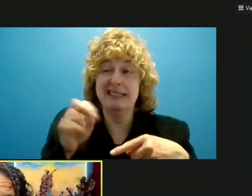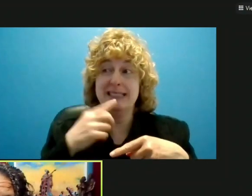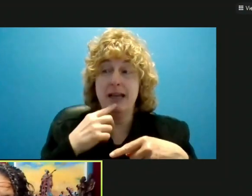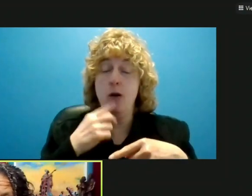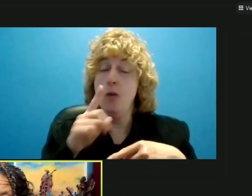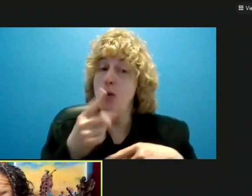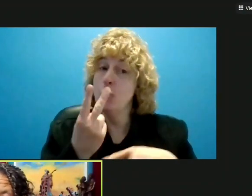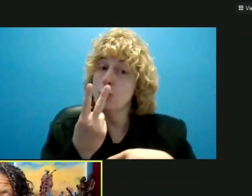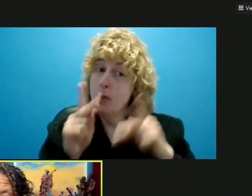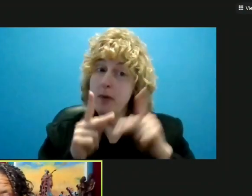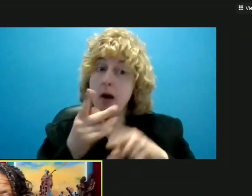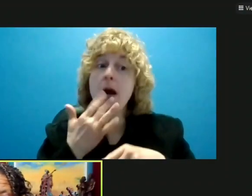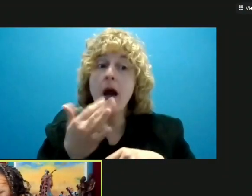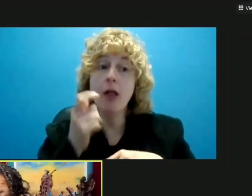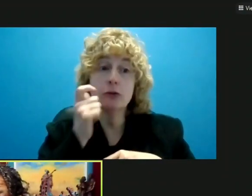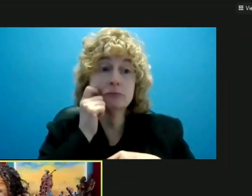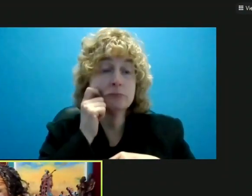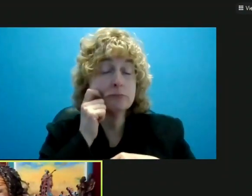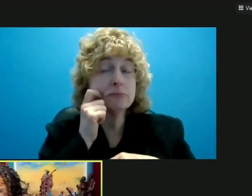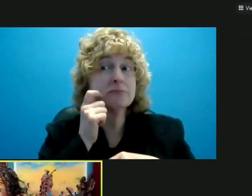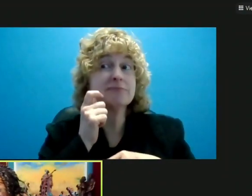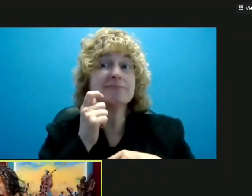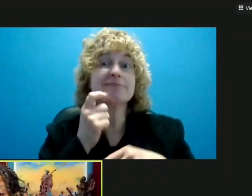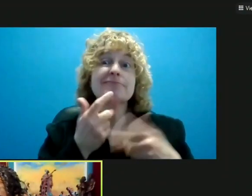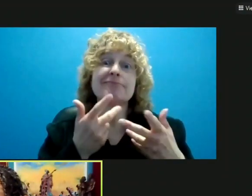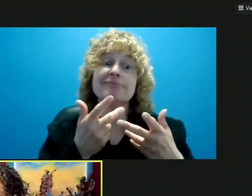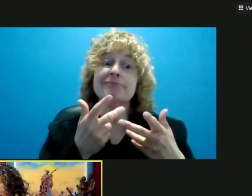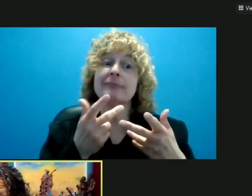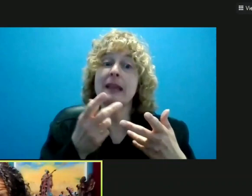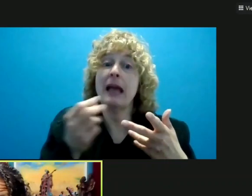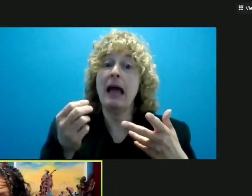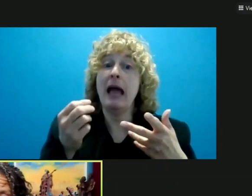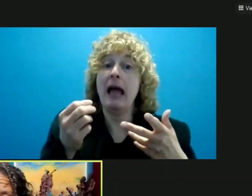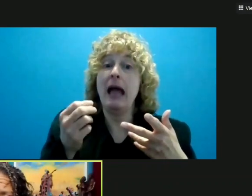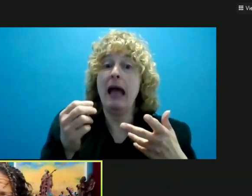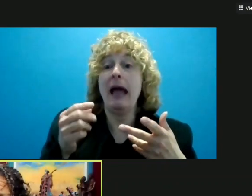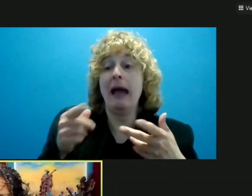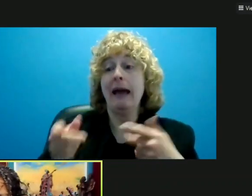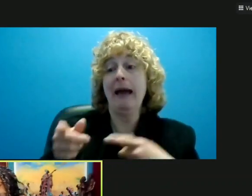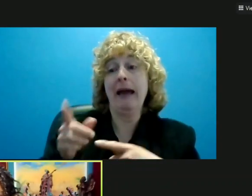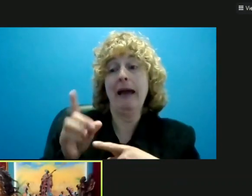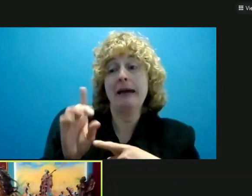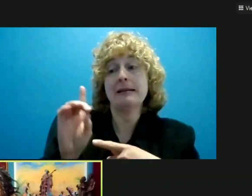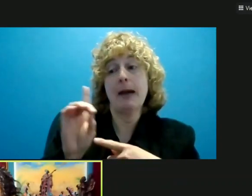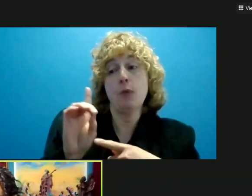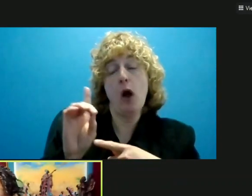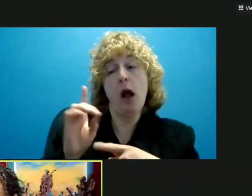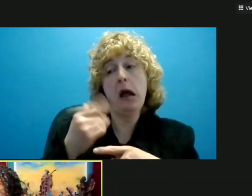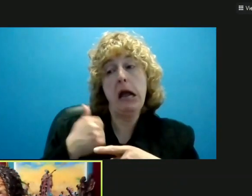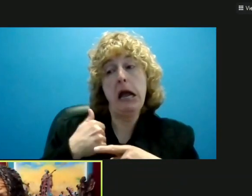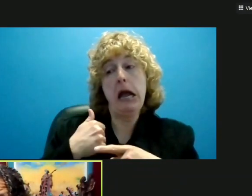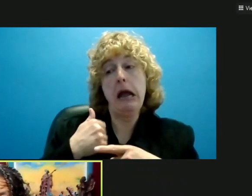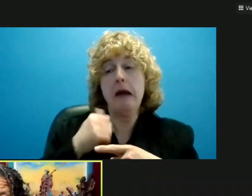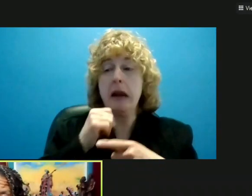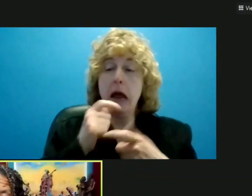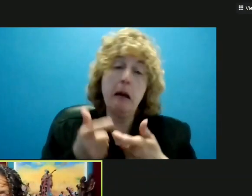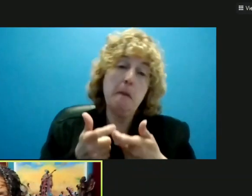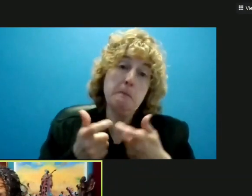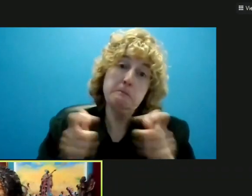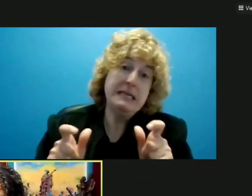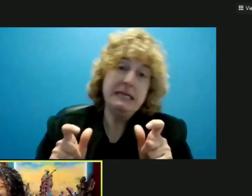the majority that the Democrats have, uh, really is slim. It's not overwhelming. Uh, but to our point,